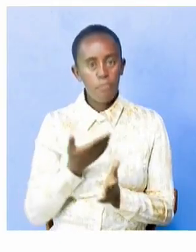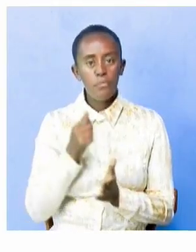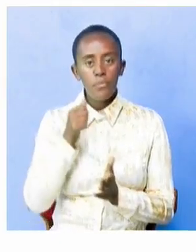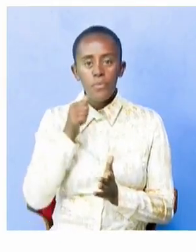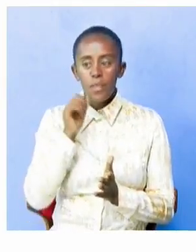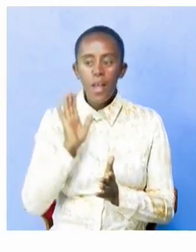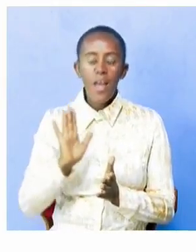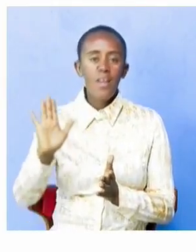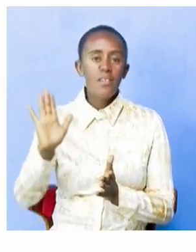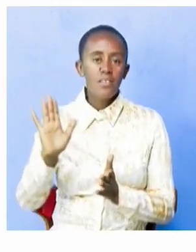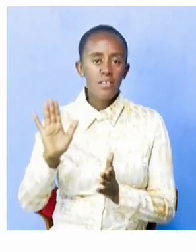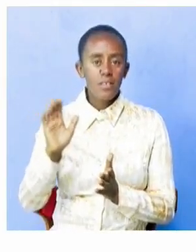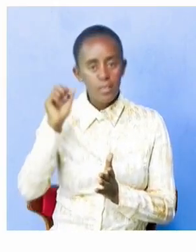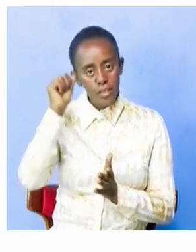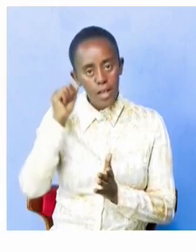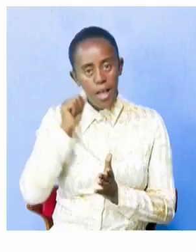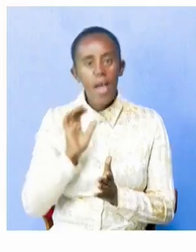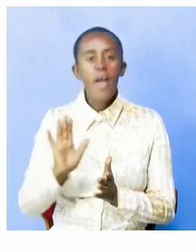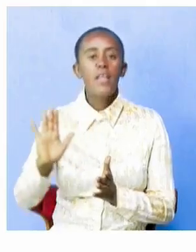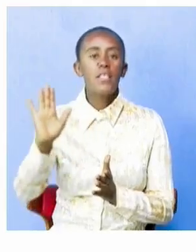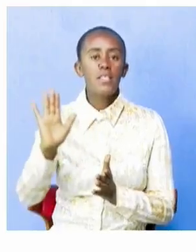her, hers,